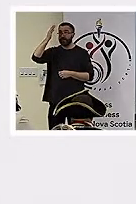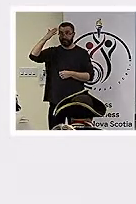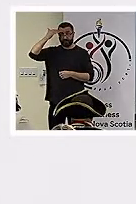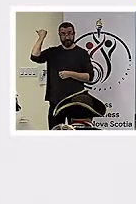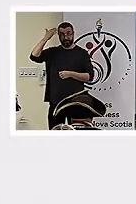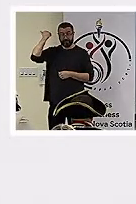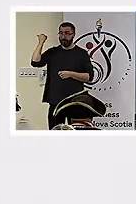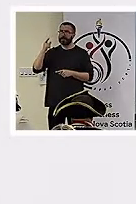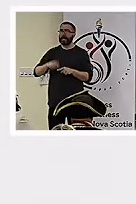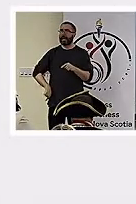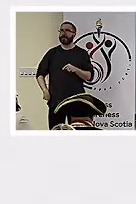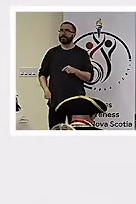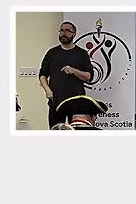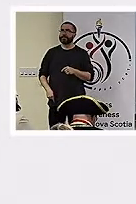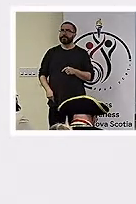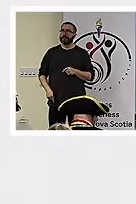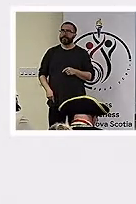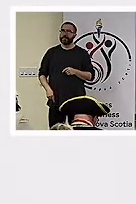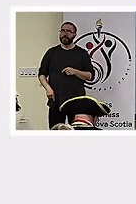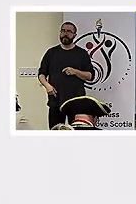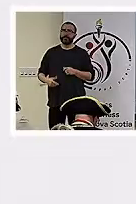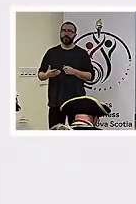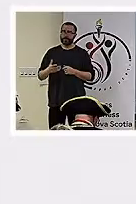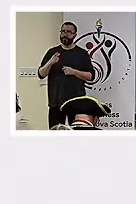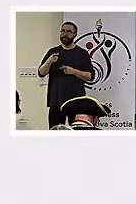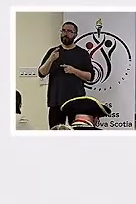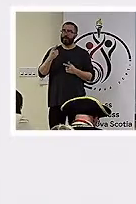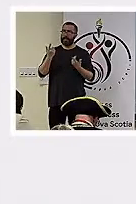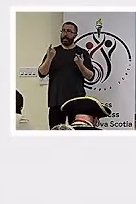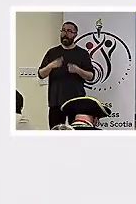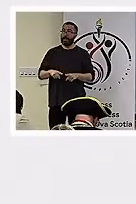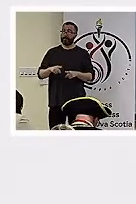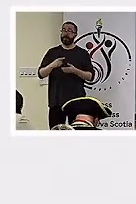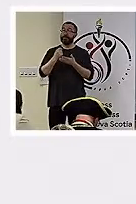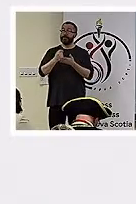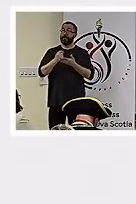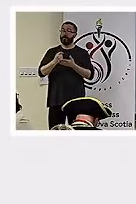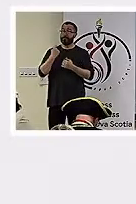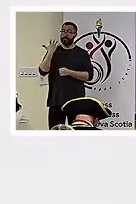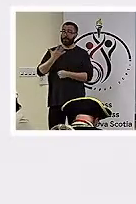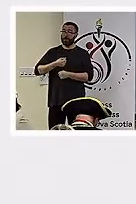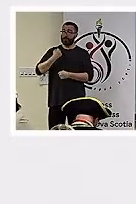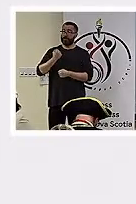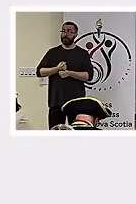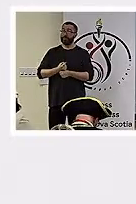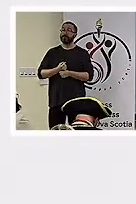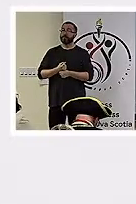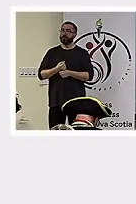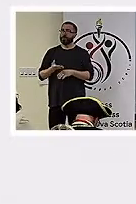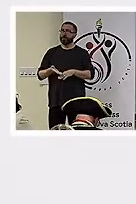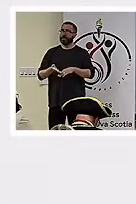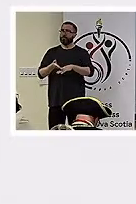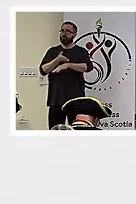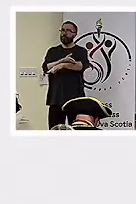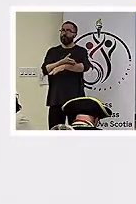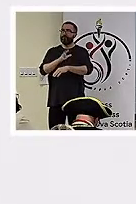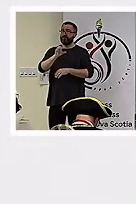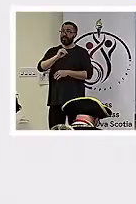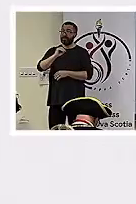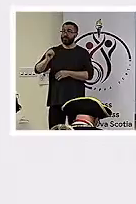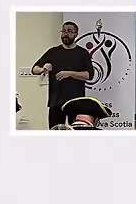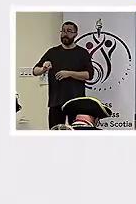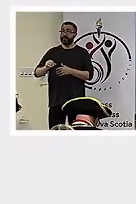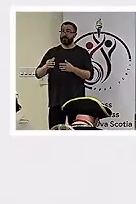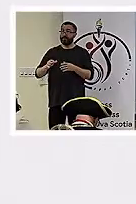years of rehab and therapy. Though he only regained 50% of normal functioning, Hebb's courage